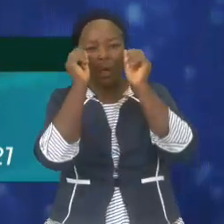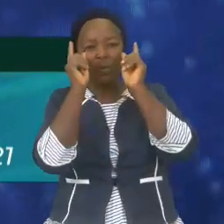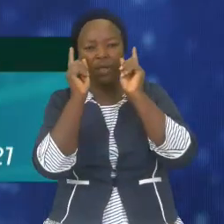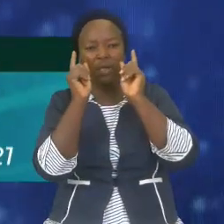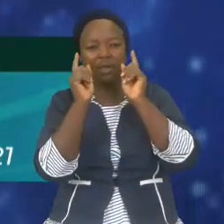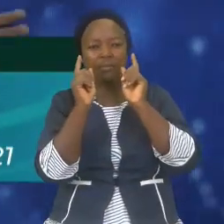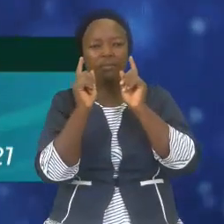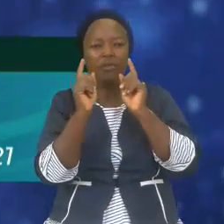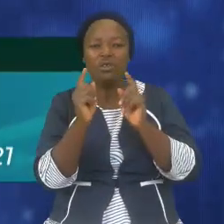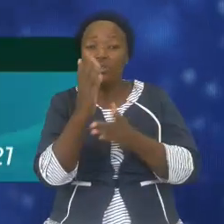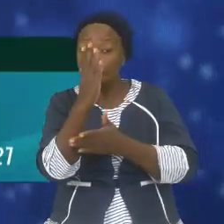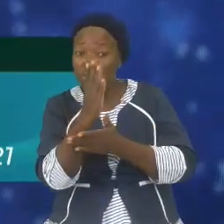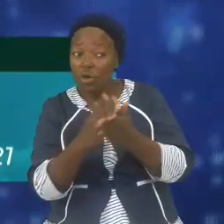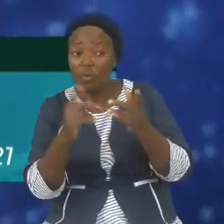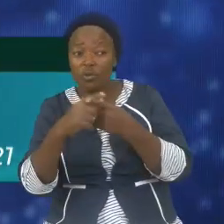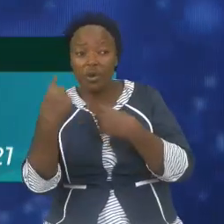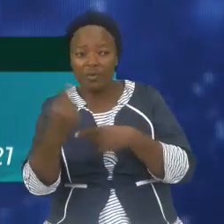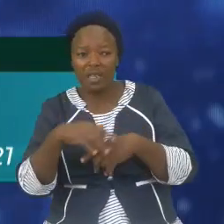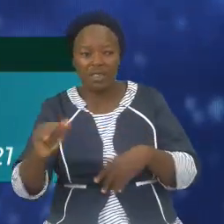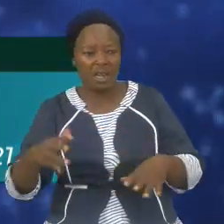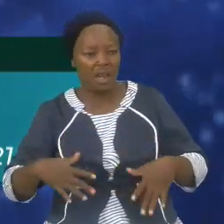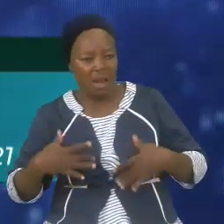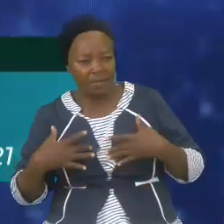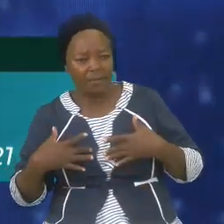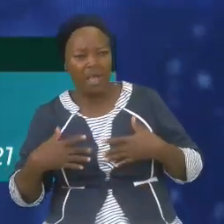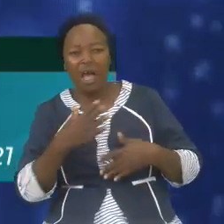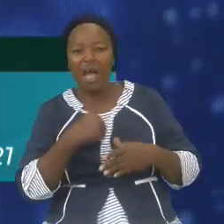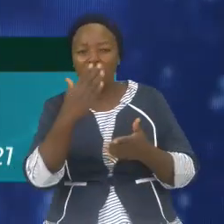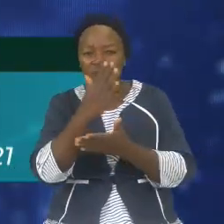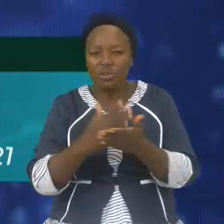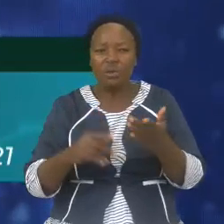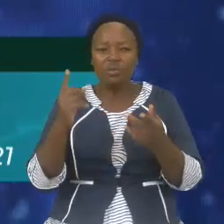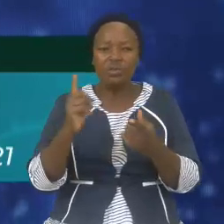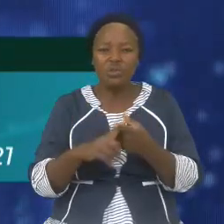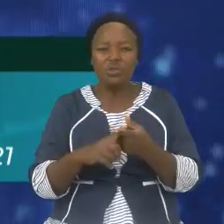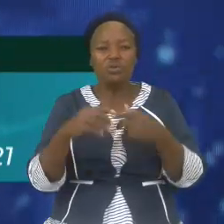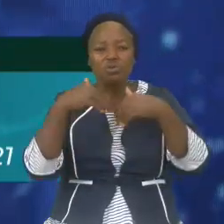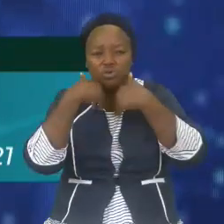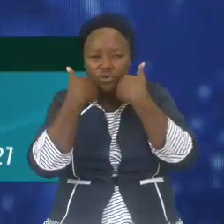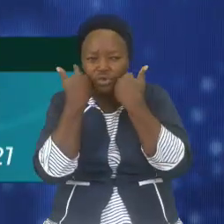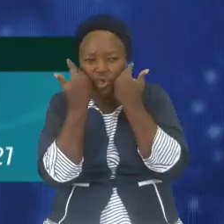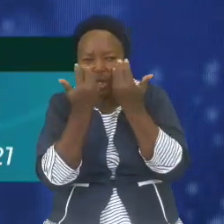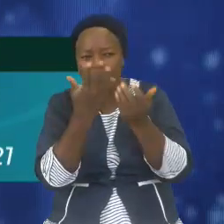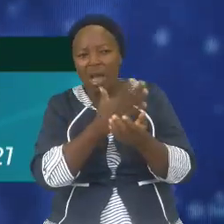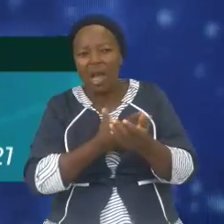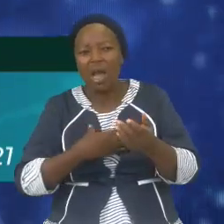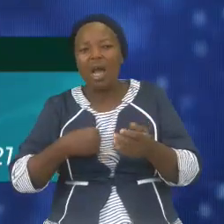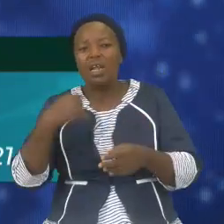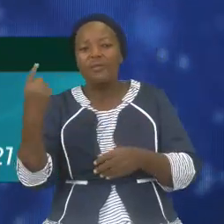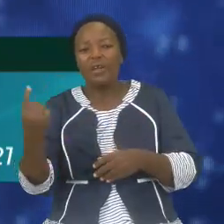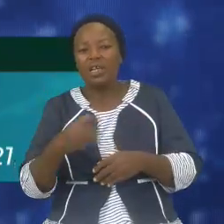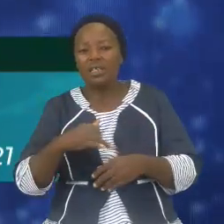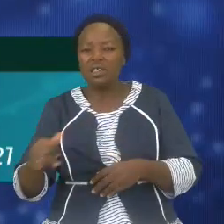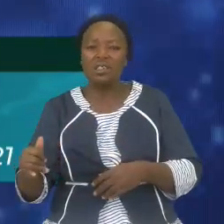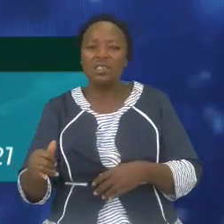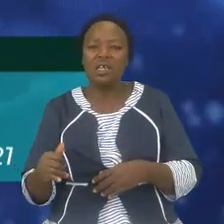some to everlasting life, and some to shame and